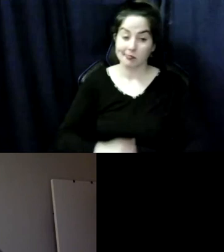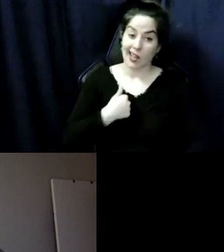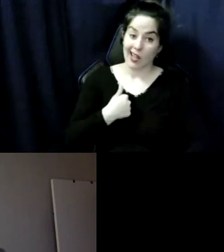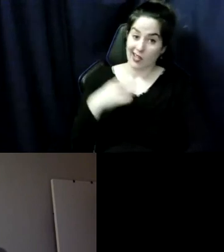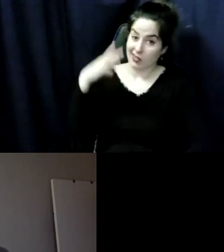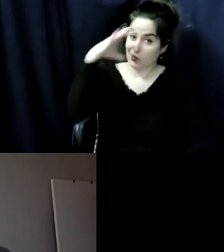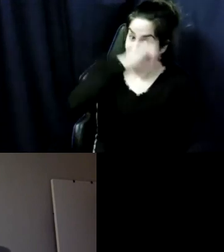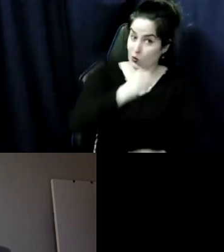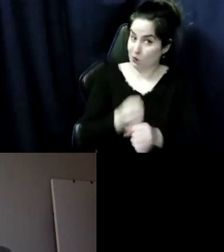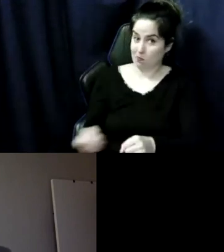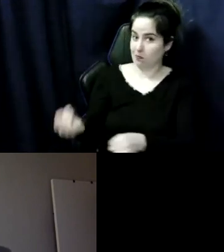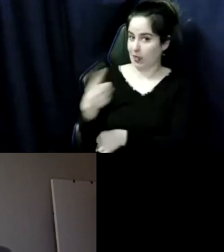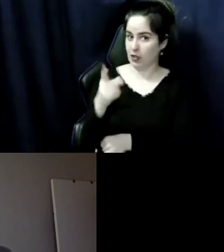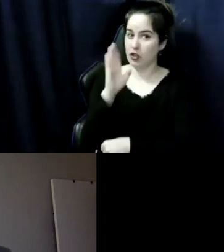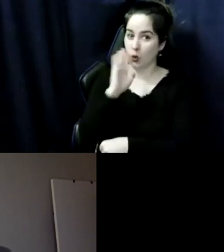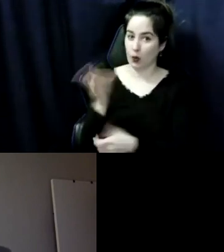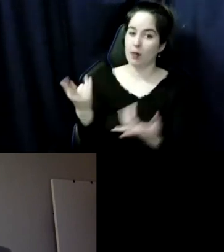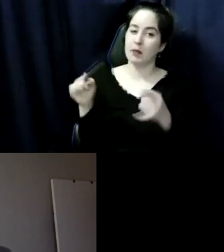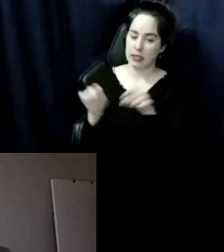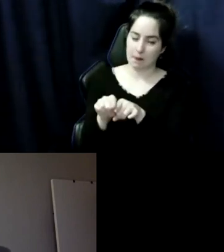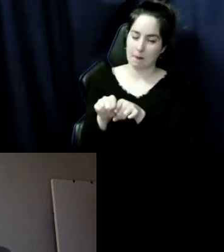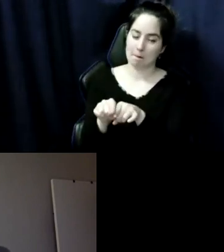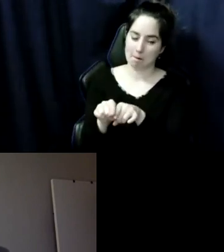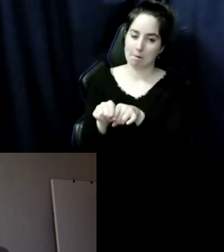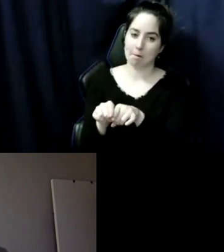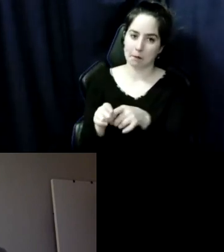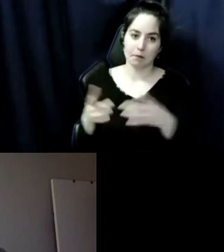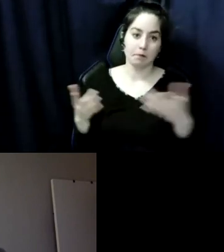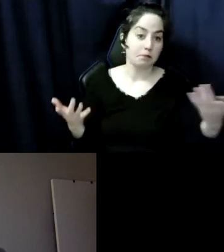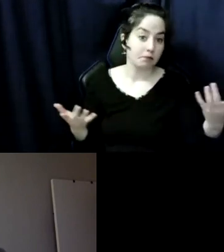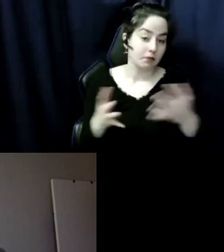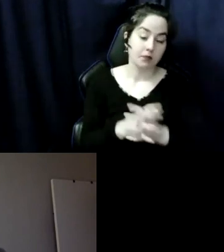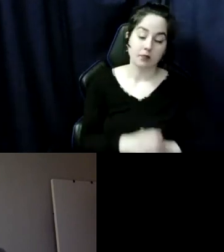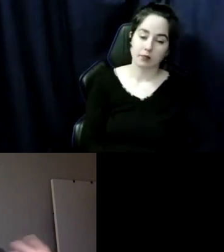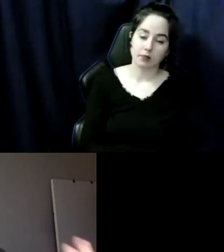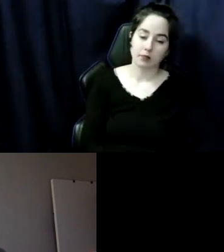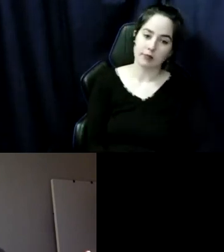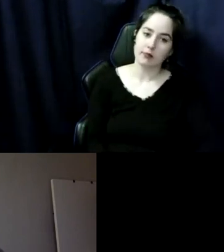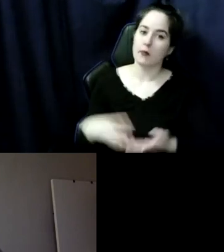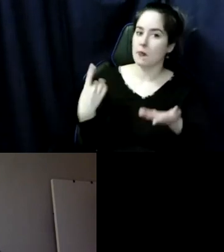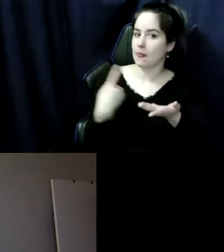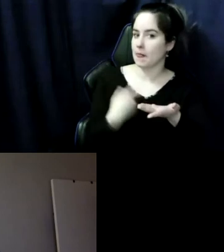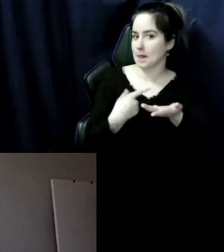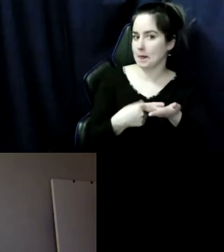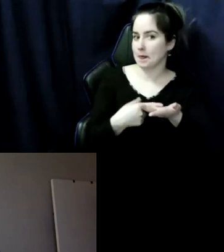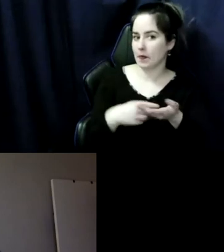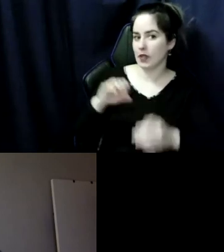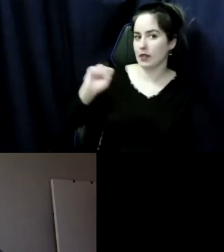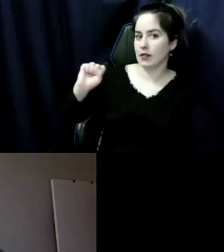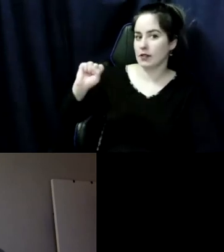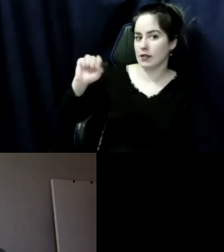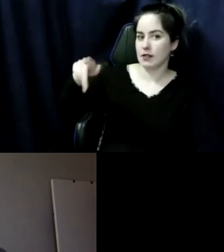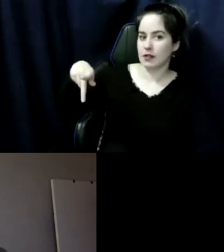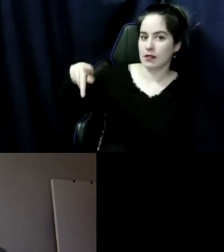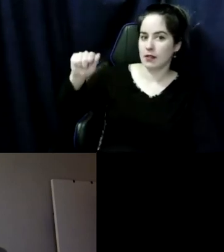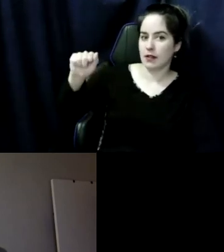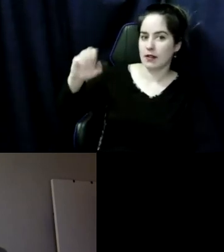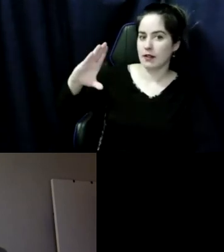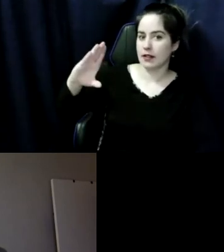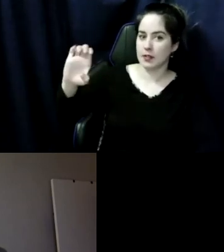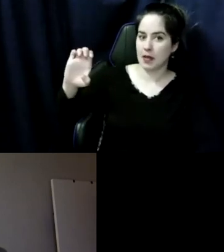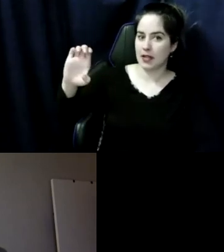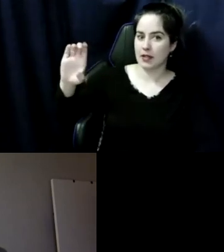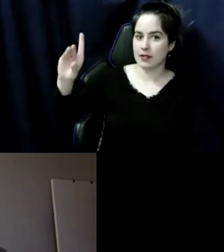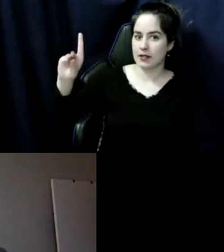for next year. But, even things like they talk about space delineation, that can be done